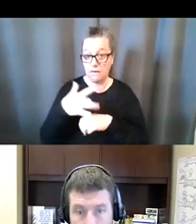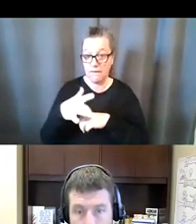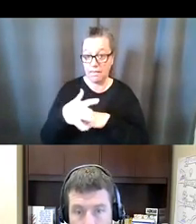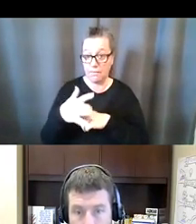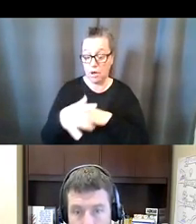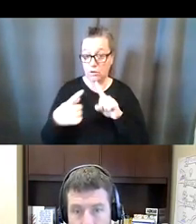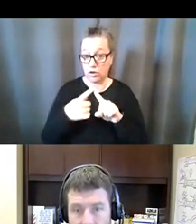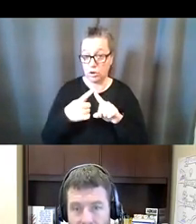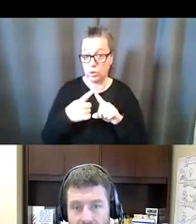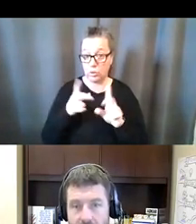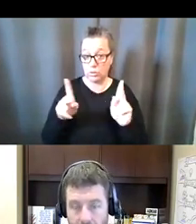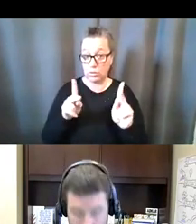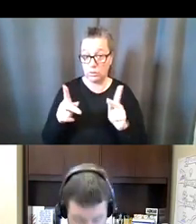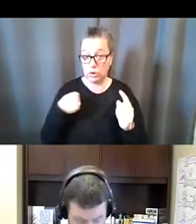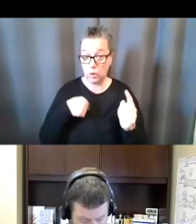the participants.